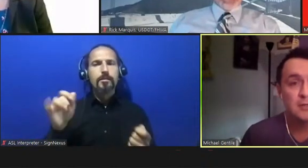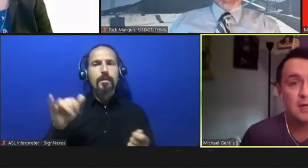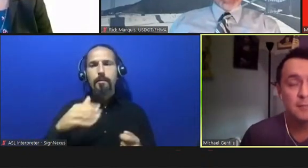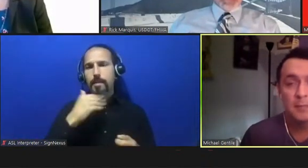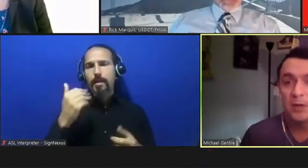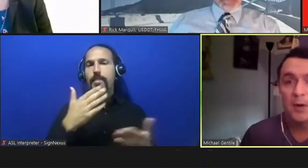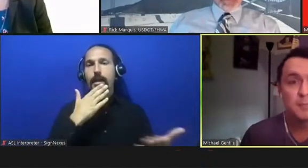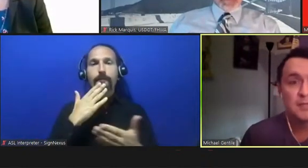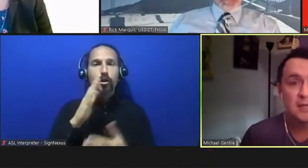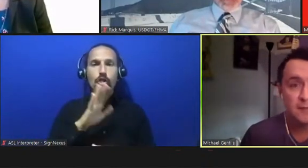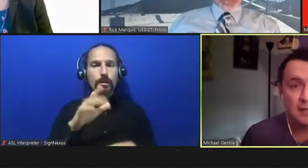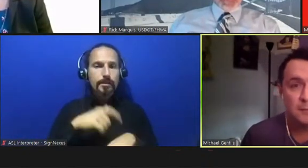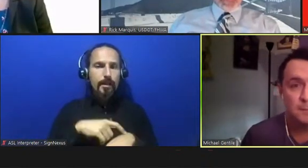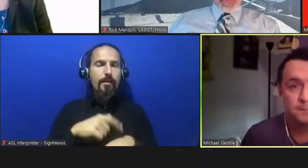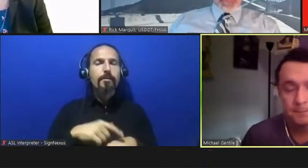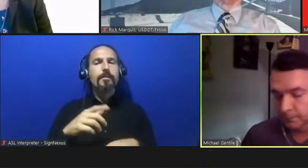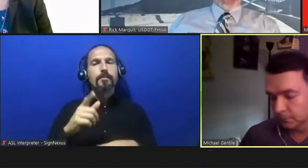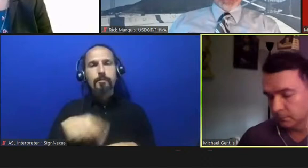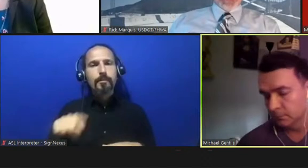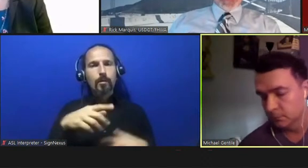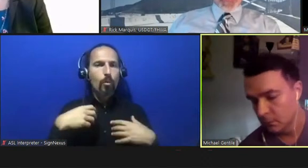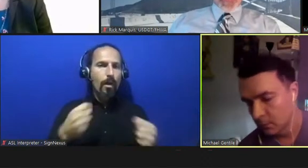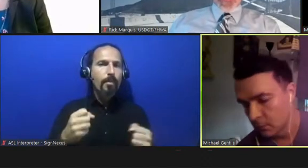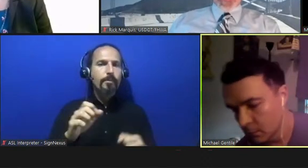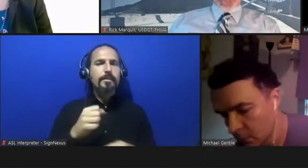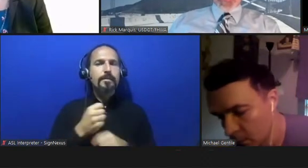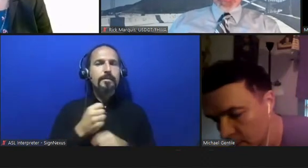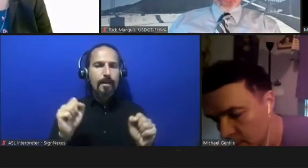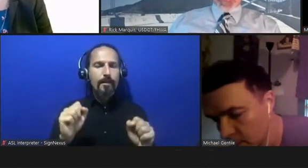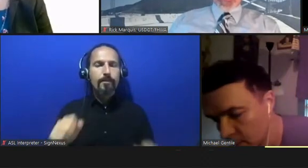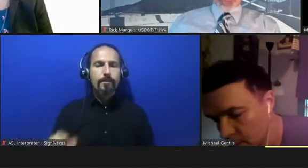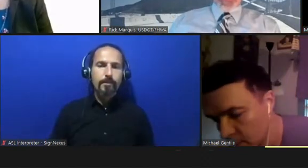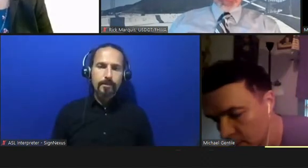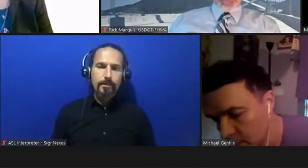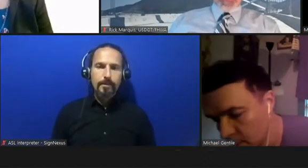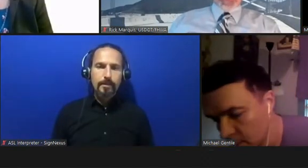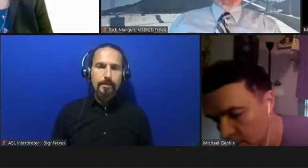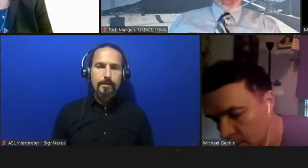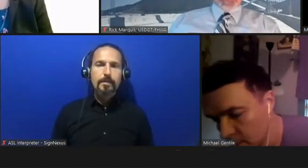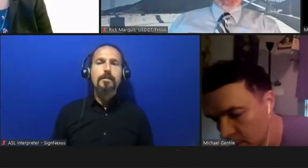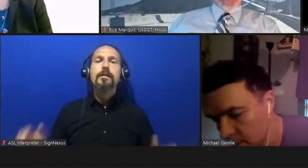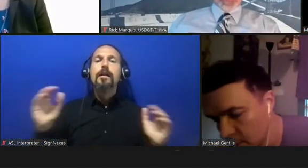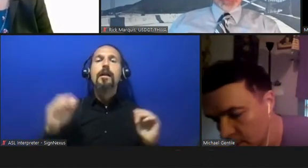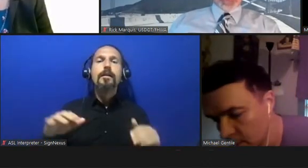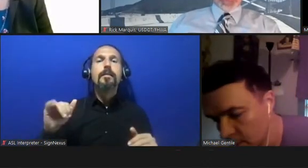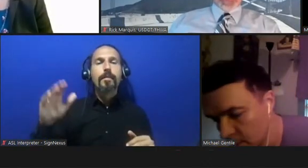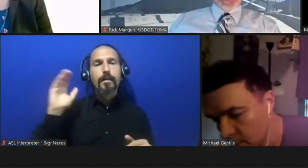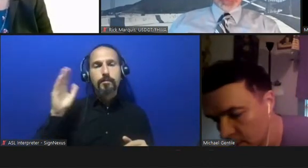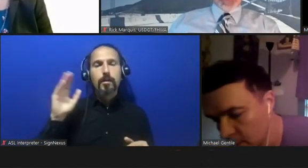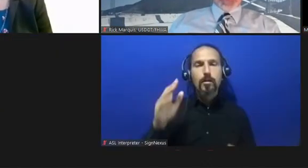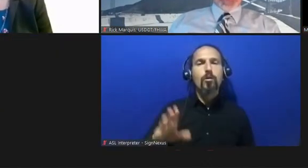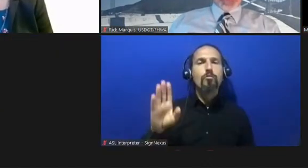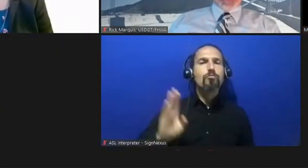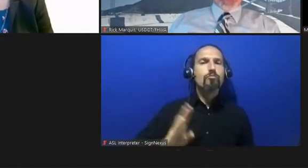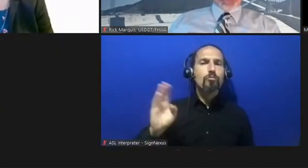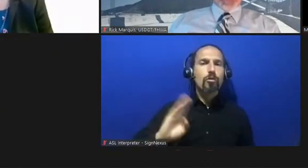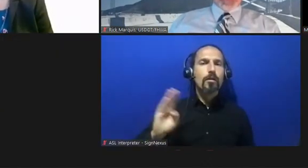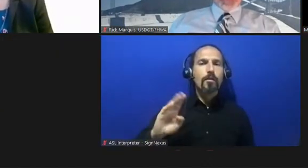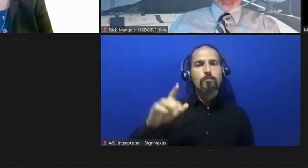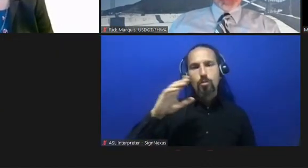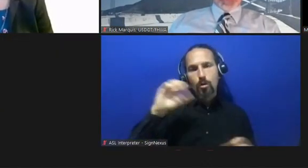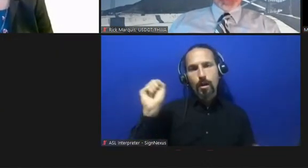for your time be well be safe thank you thank you our next speaker is brooklyn borough president